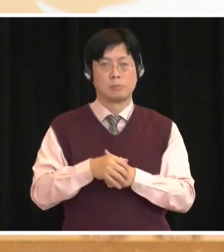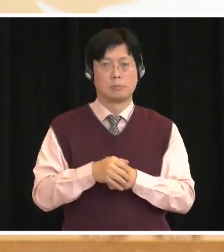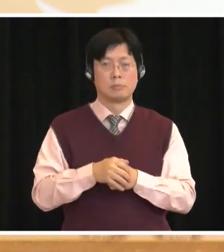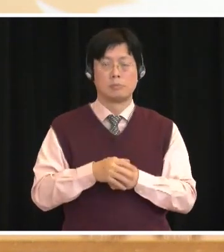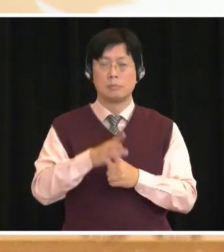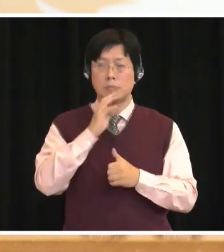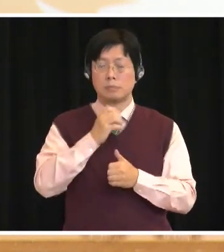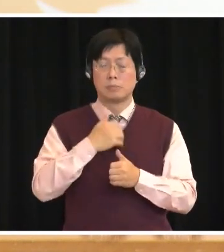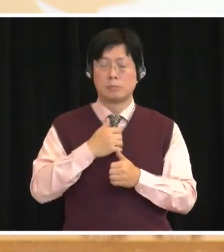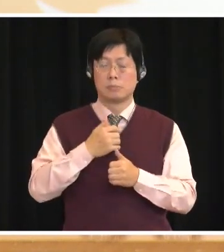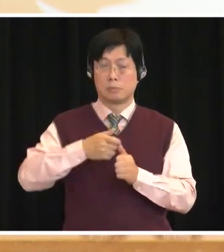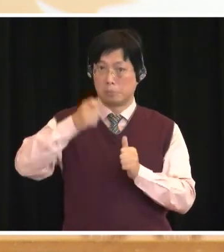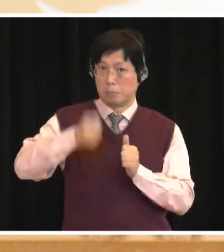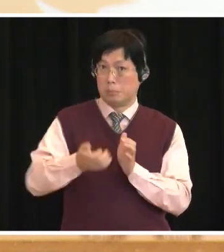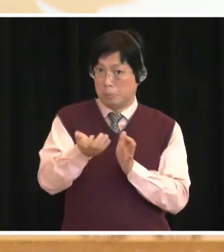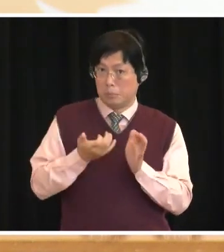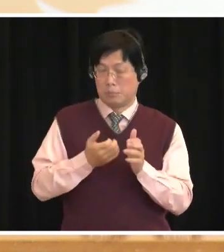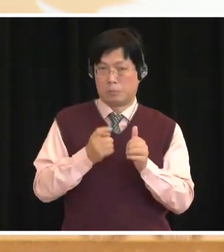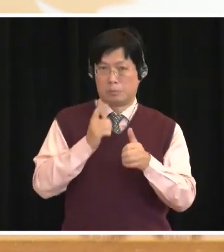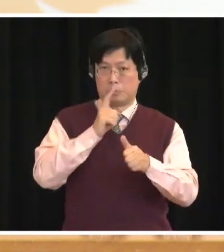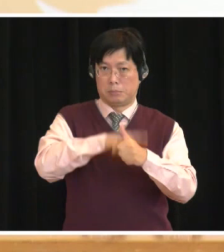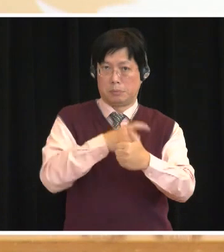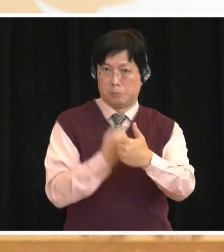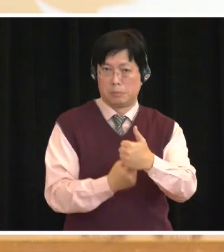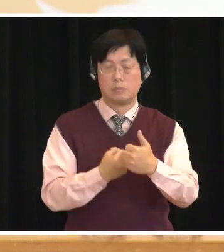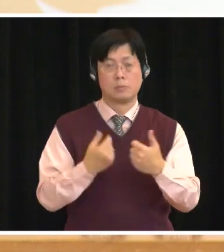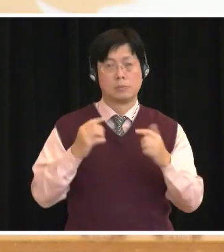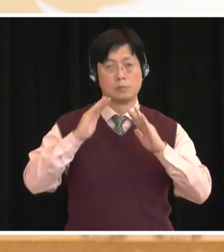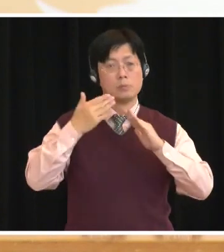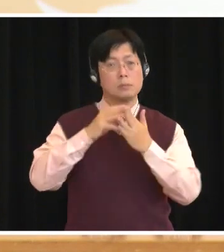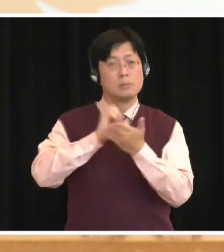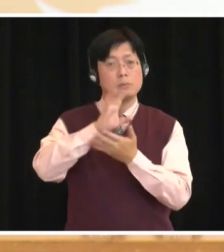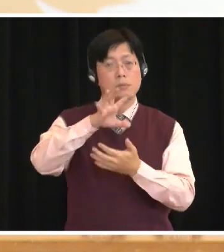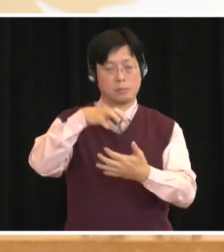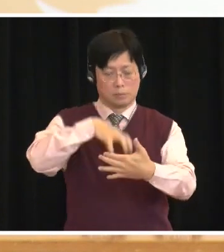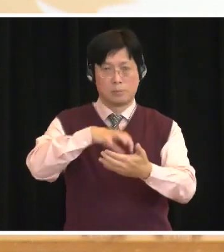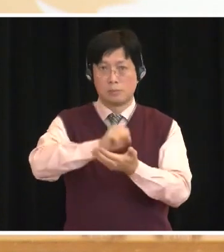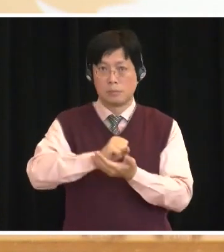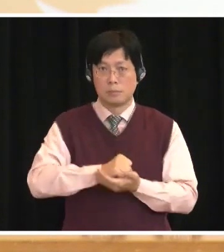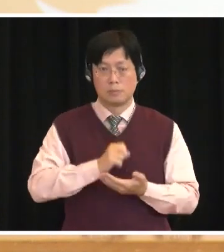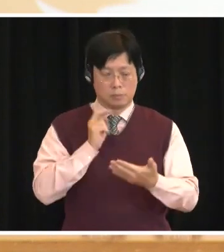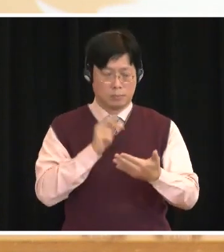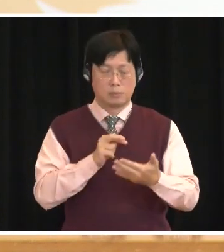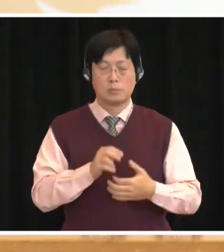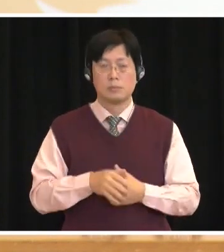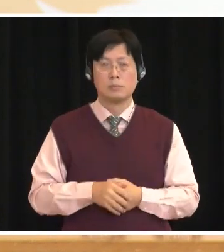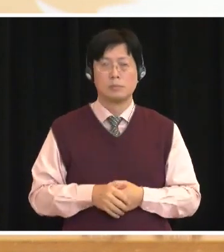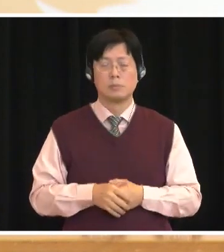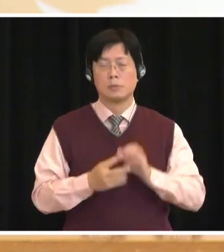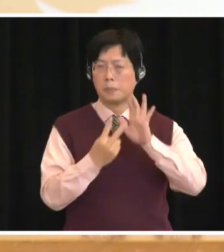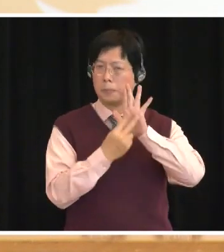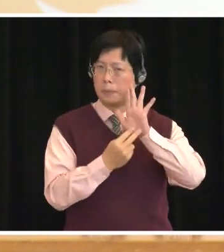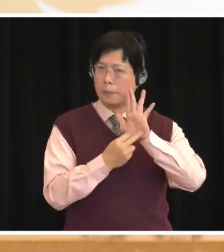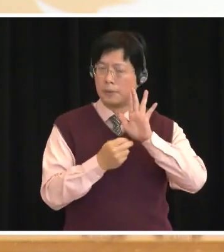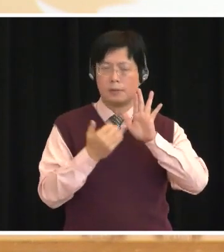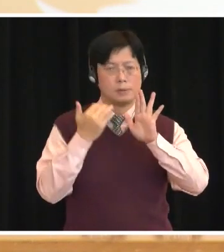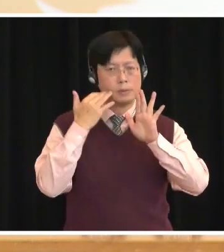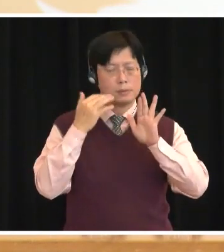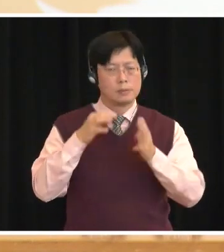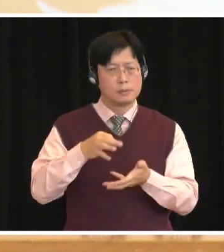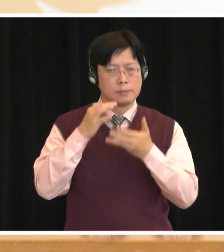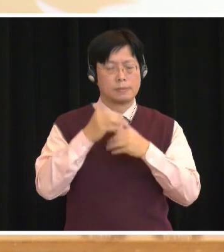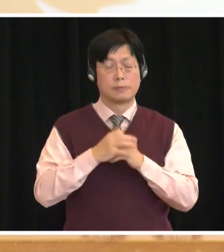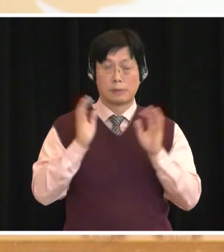There are in the report explanation of, let's say, criteria for using pretrial